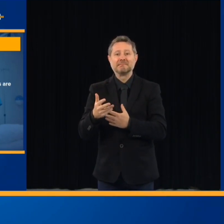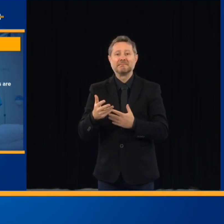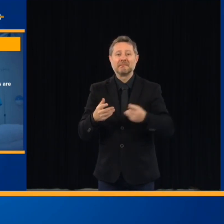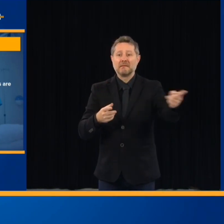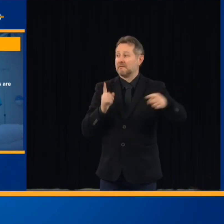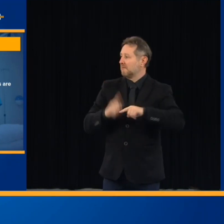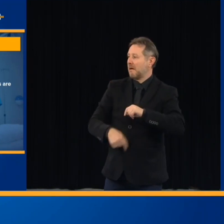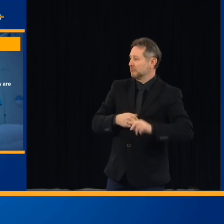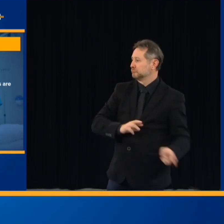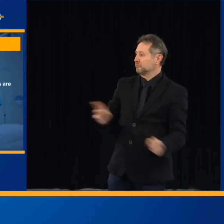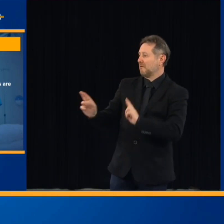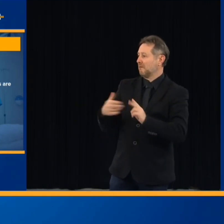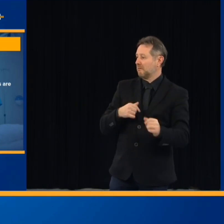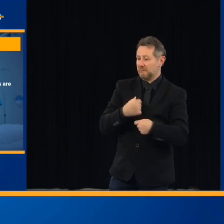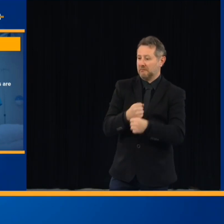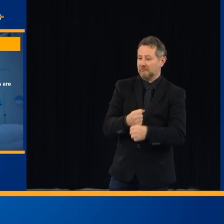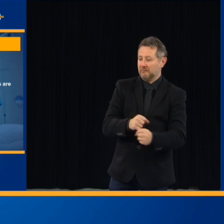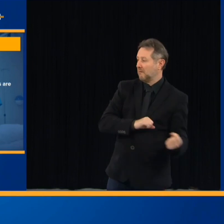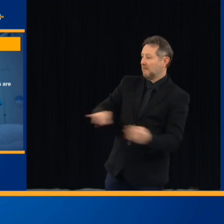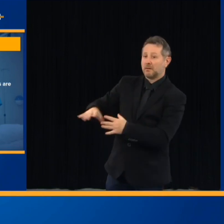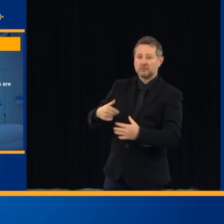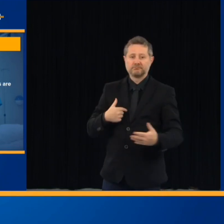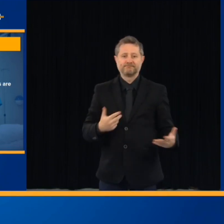ventilator for you in that period of time.